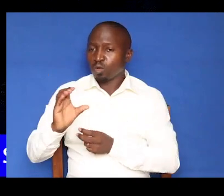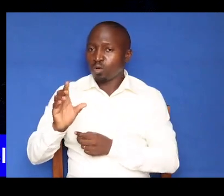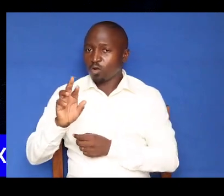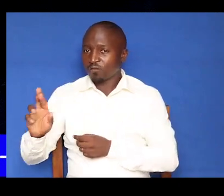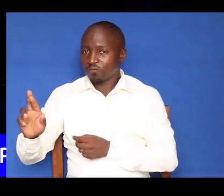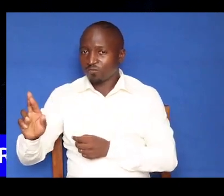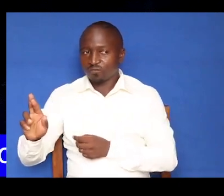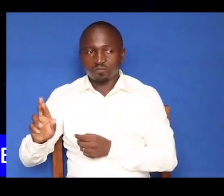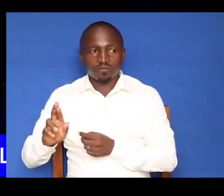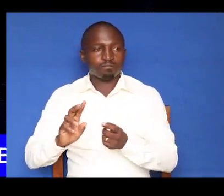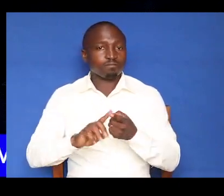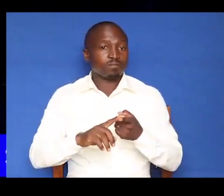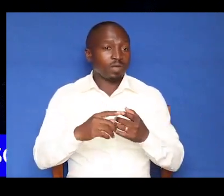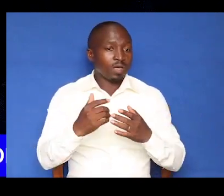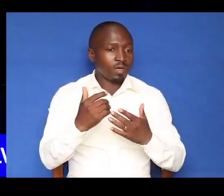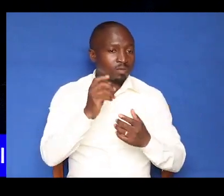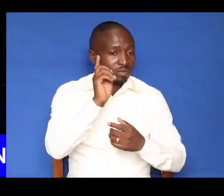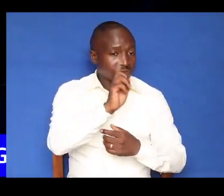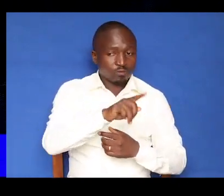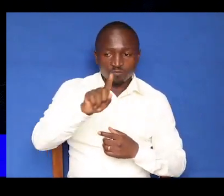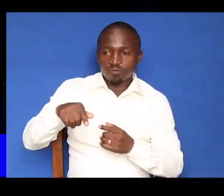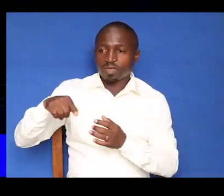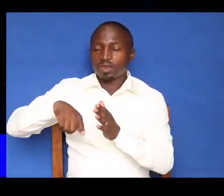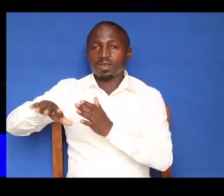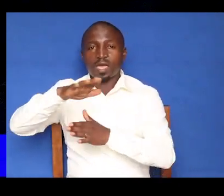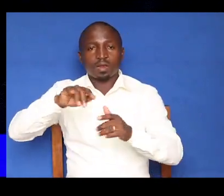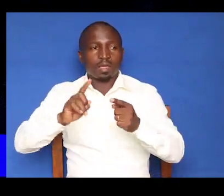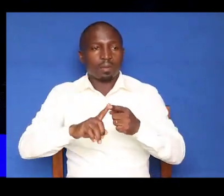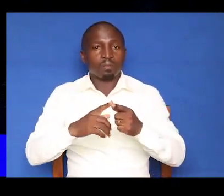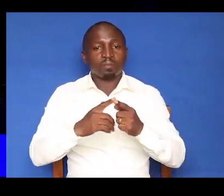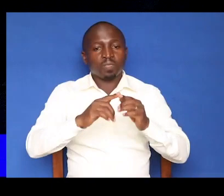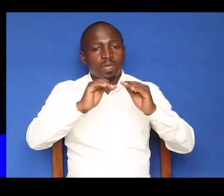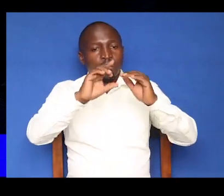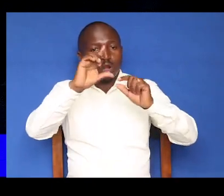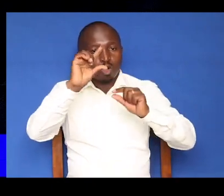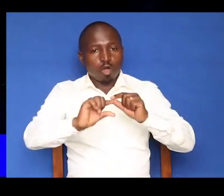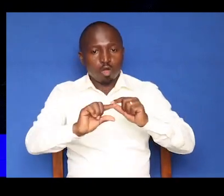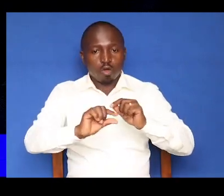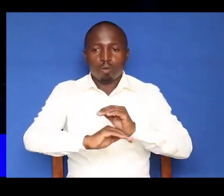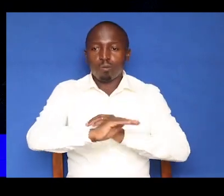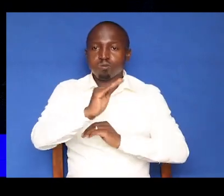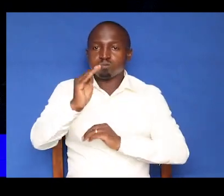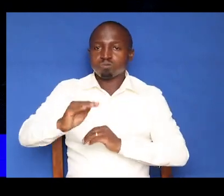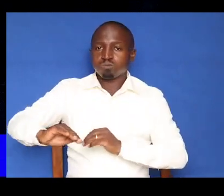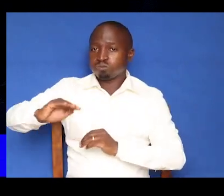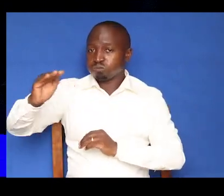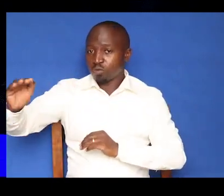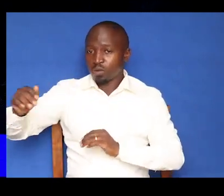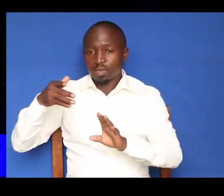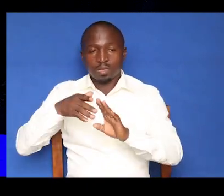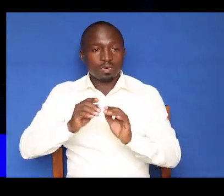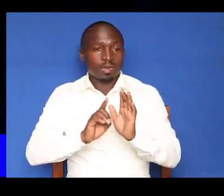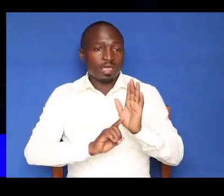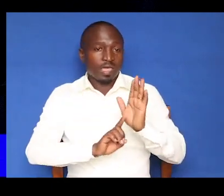reefs found in areas of low latitude on the eastern sides of